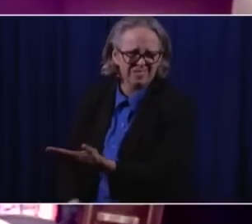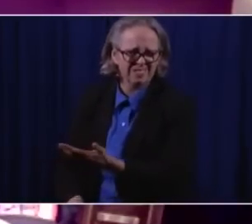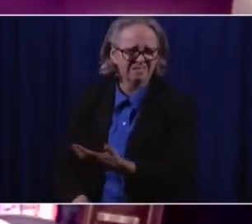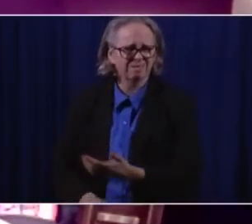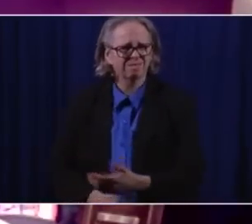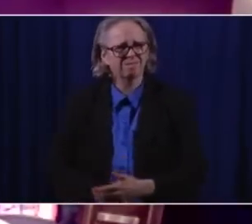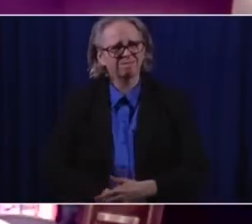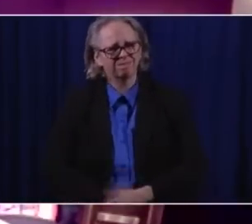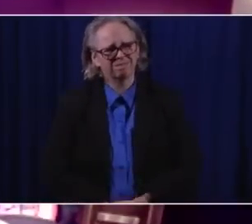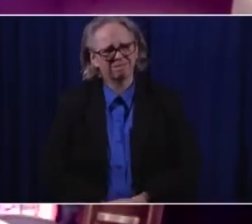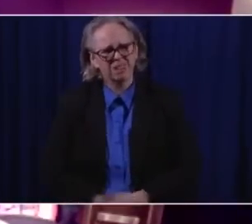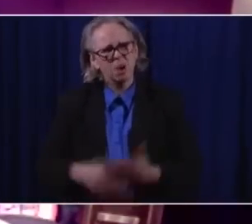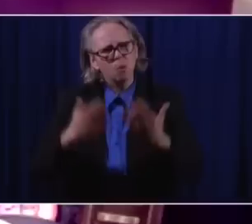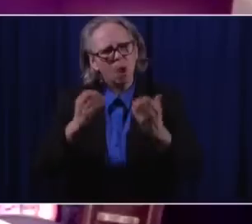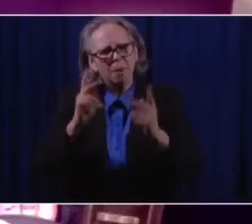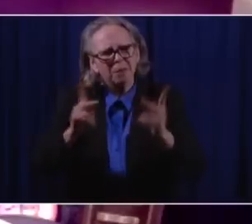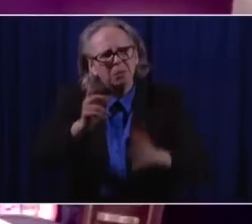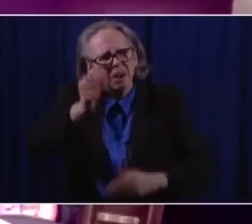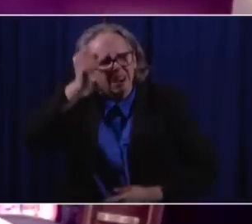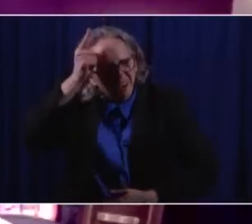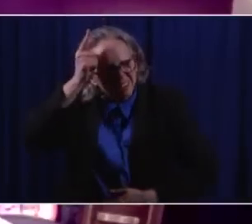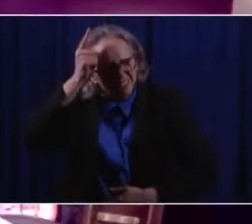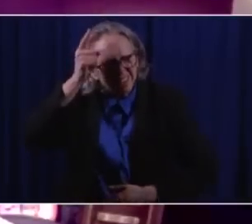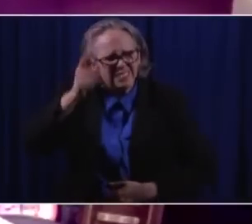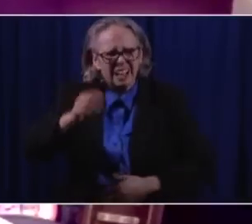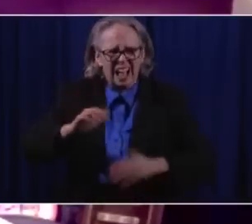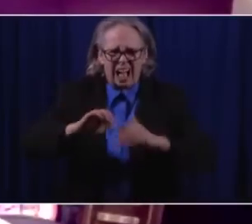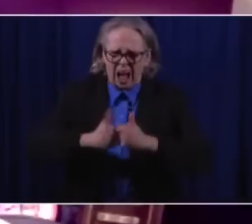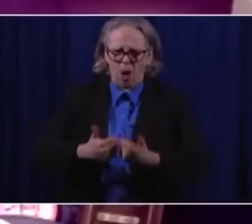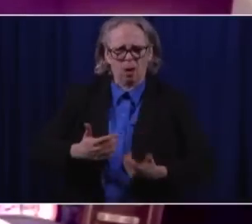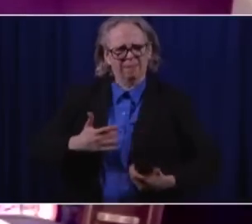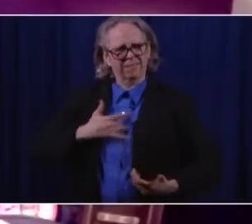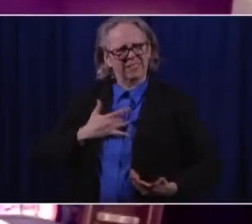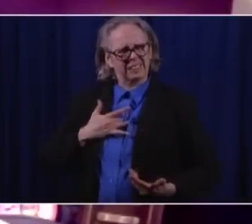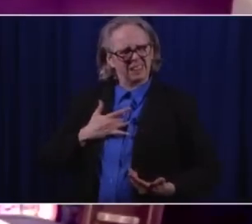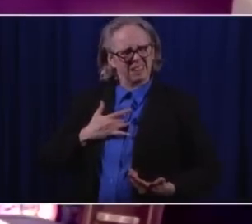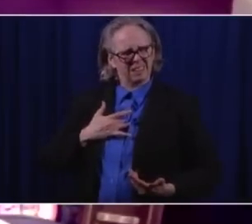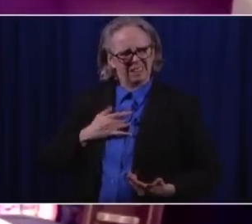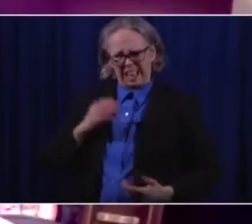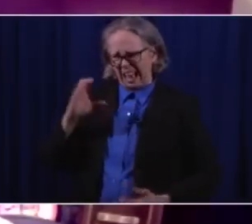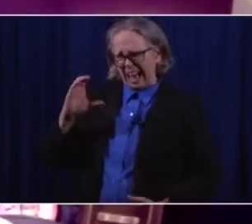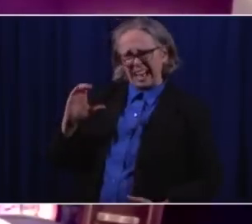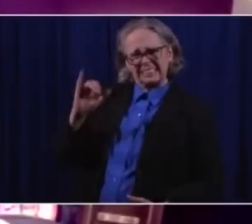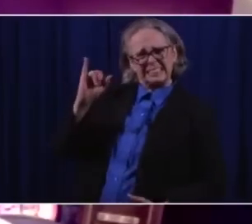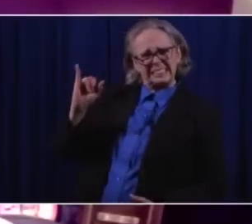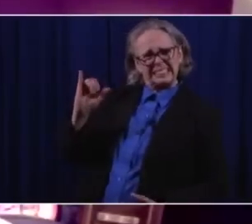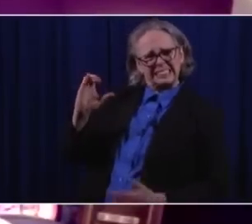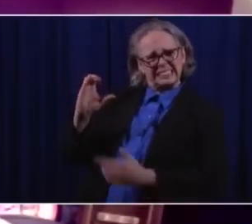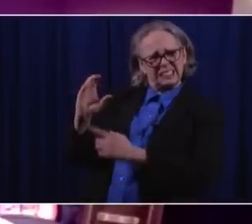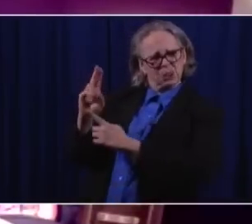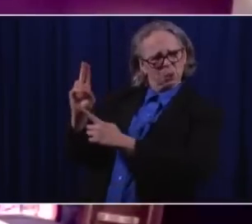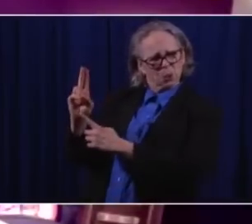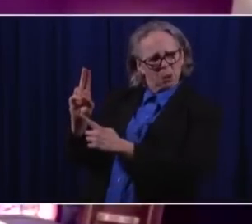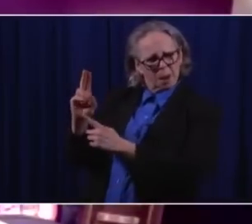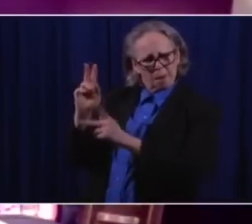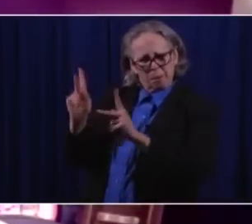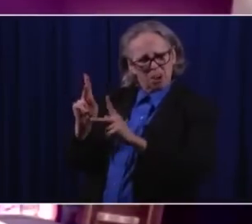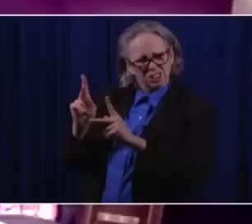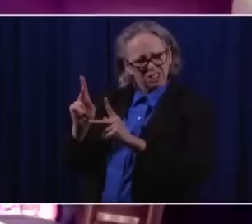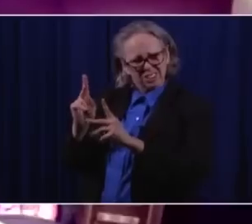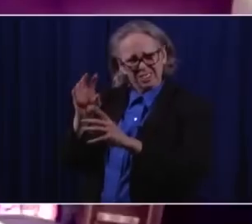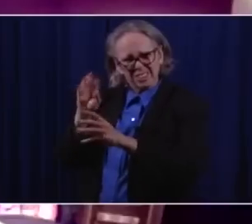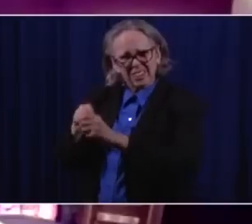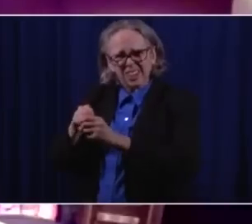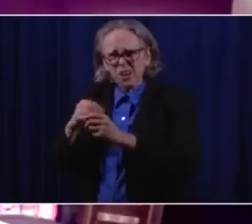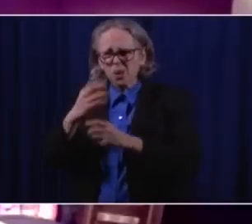me what some of our intensive care staff need to do when you have a patient on a ventilator. My friend Jim Giuliano at the Ohio